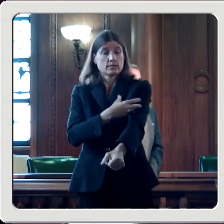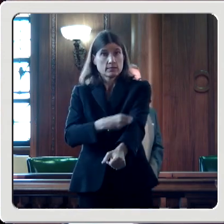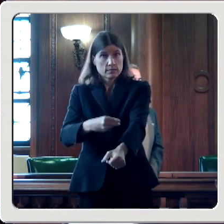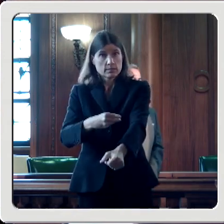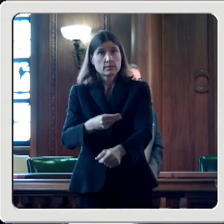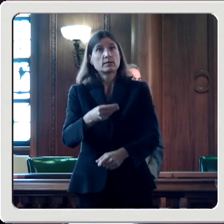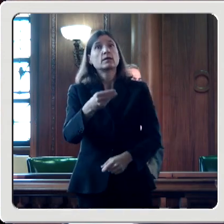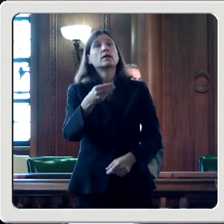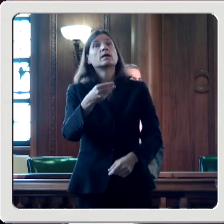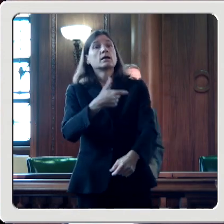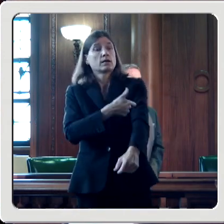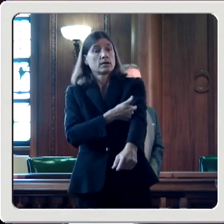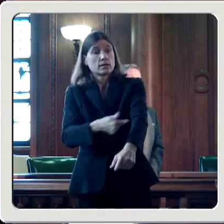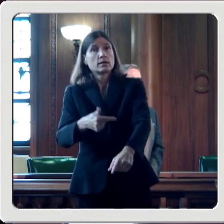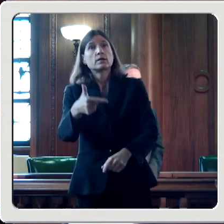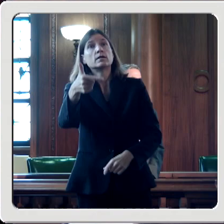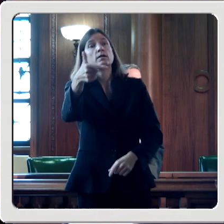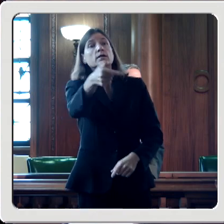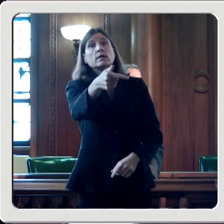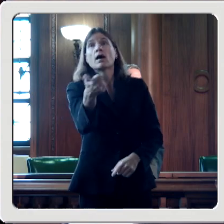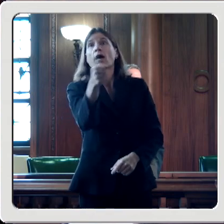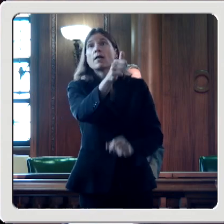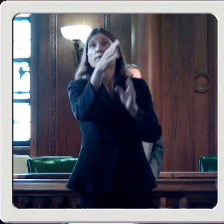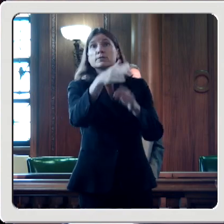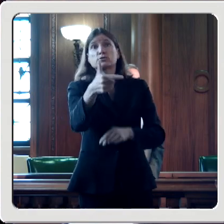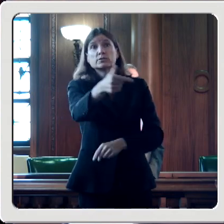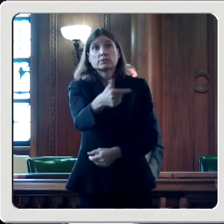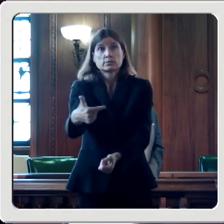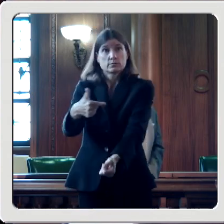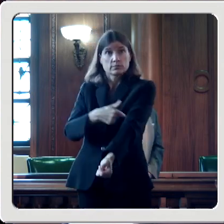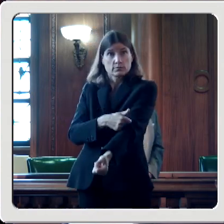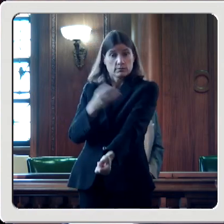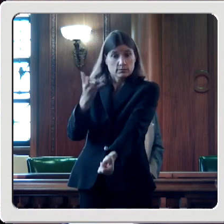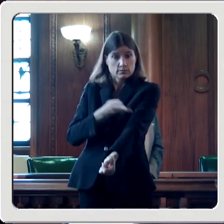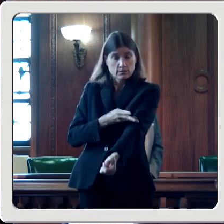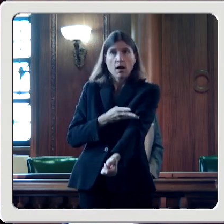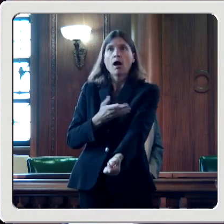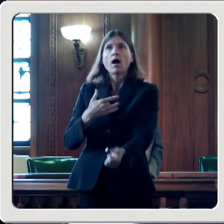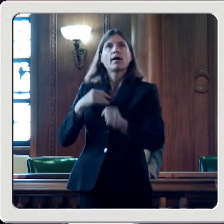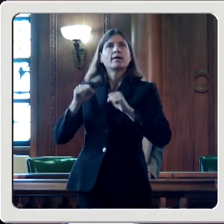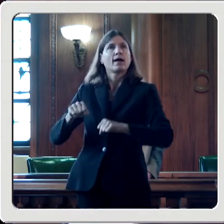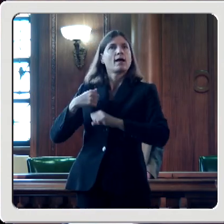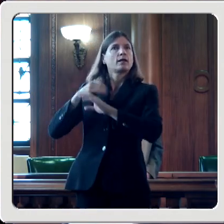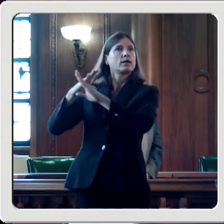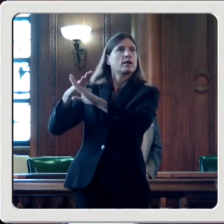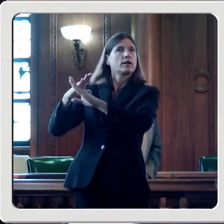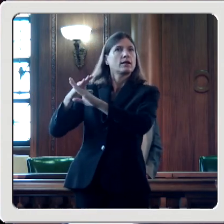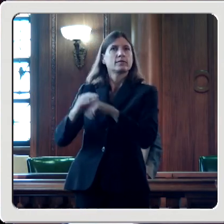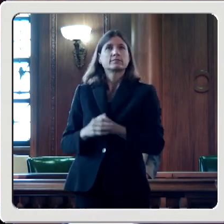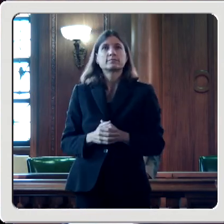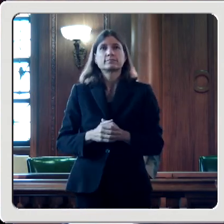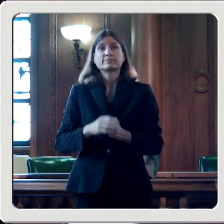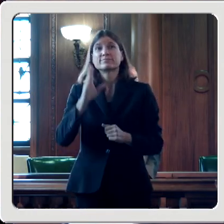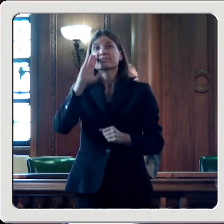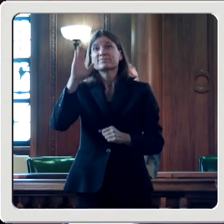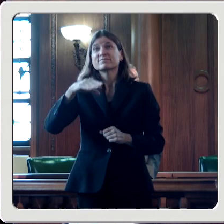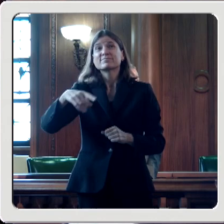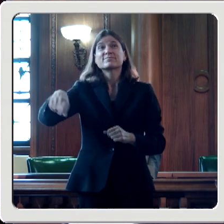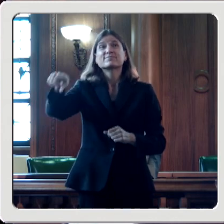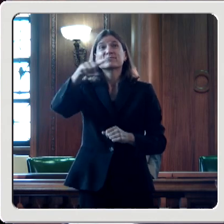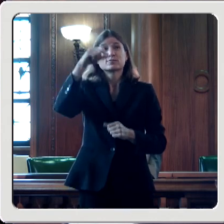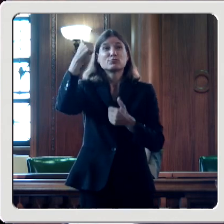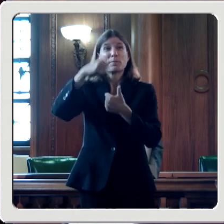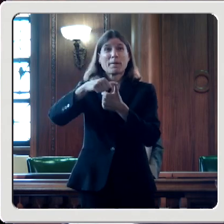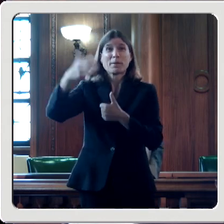when politics and science get mixed together. It ends up being very confusing to the public, a lot more heat than